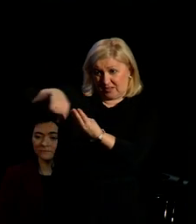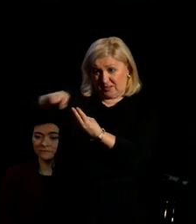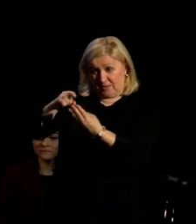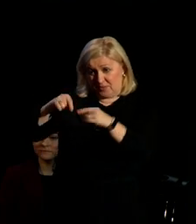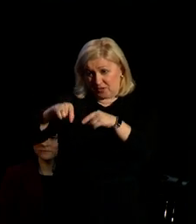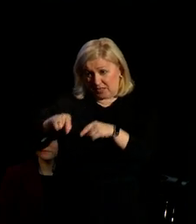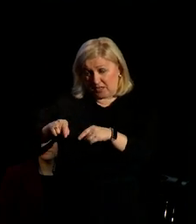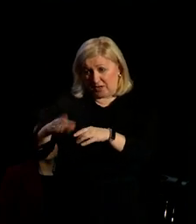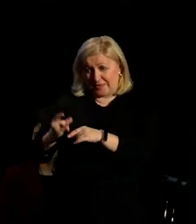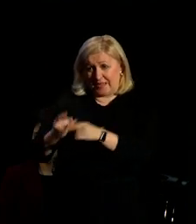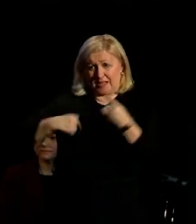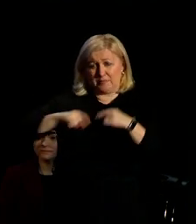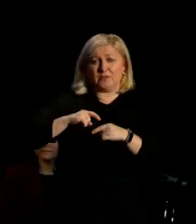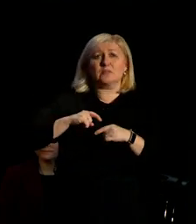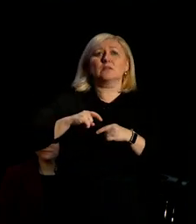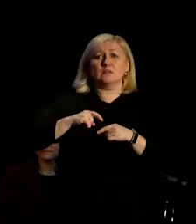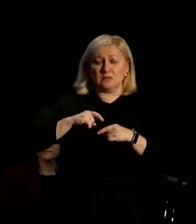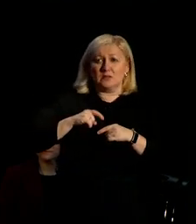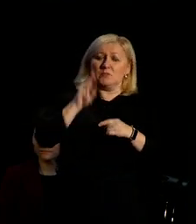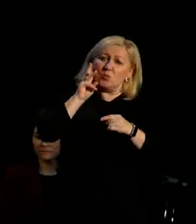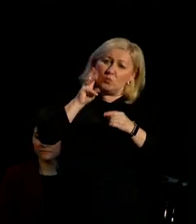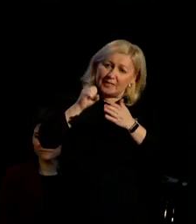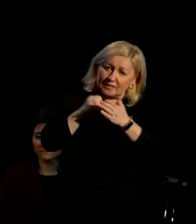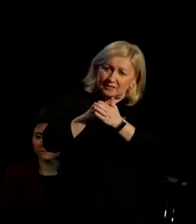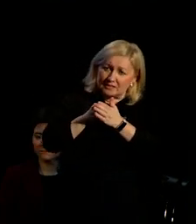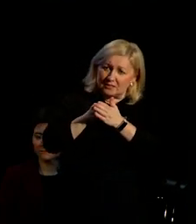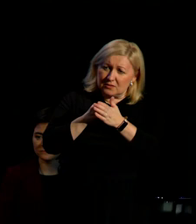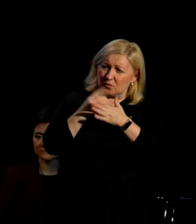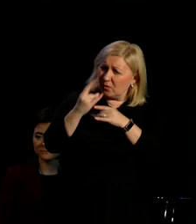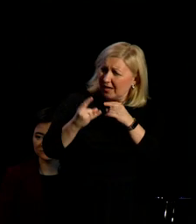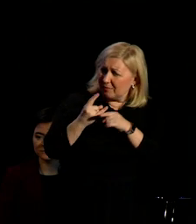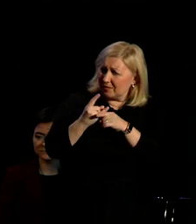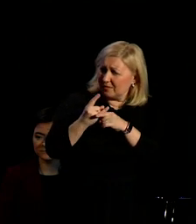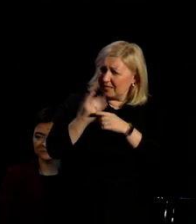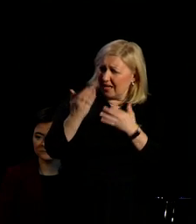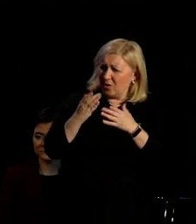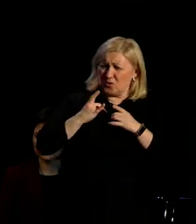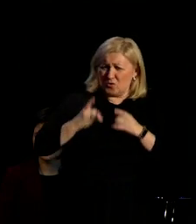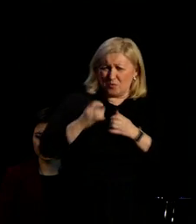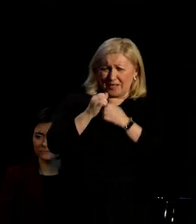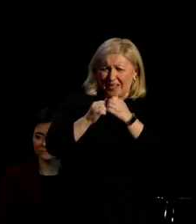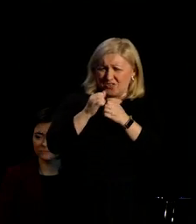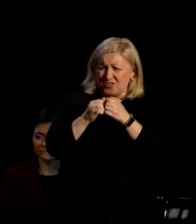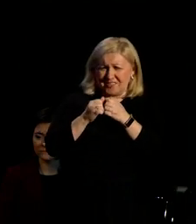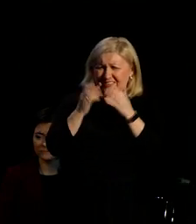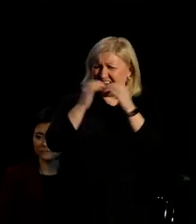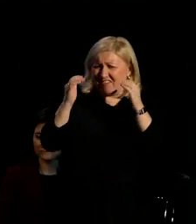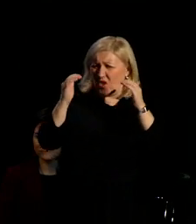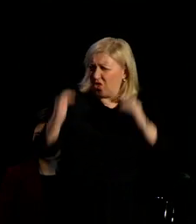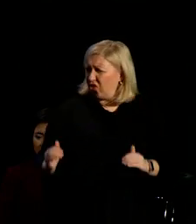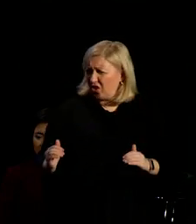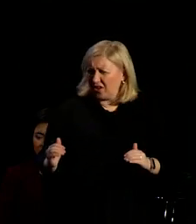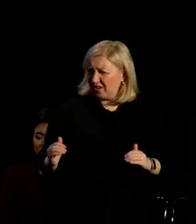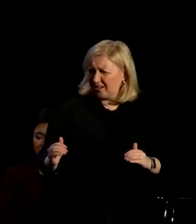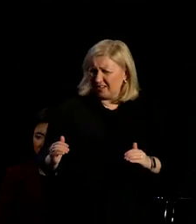to bear witness to the level to which human actions sank. On every occasion we hear them,